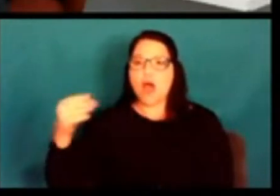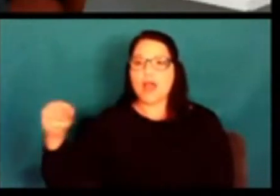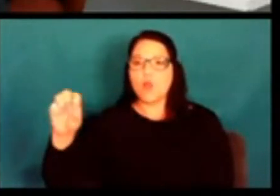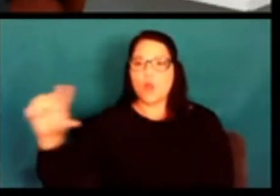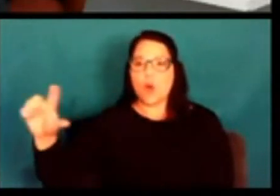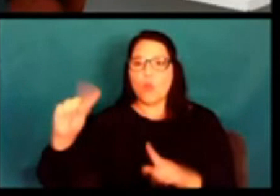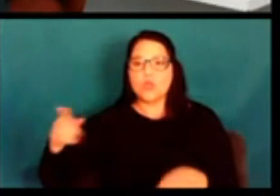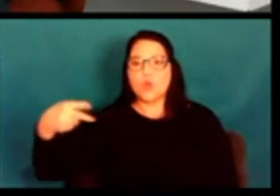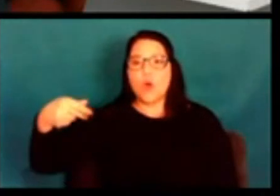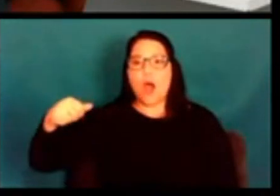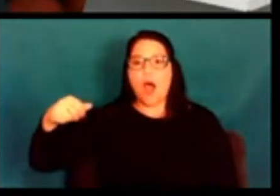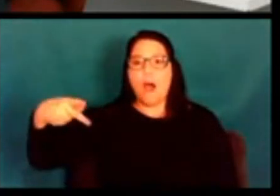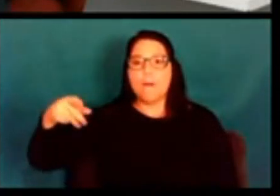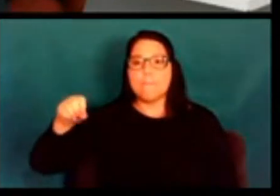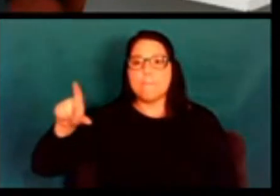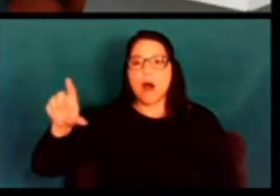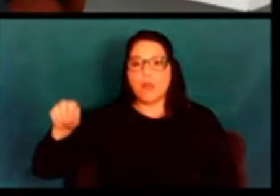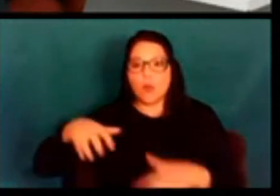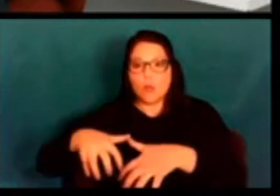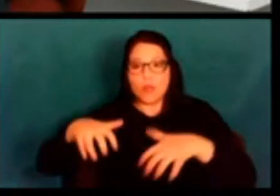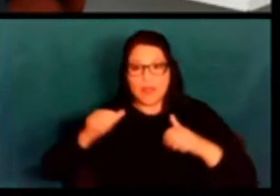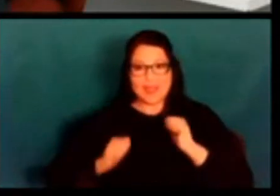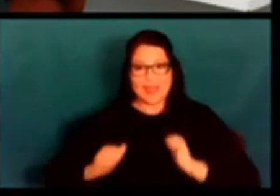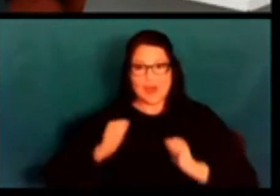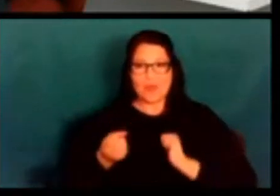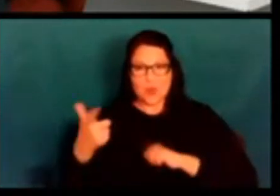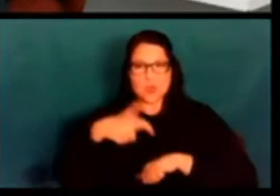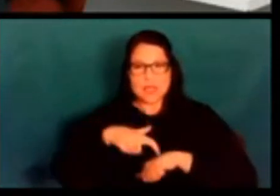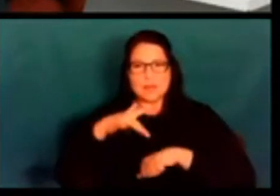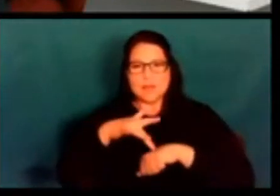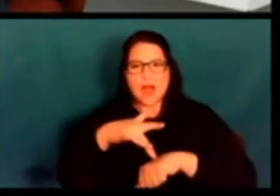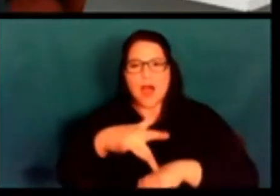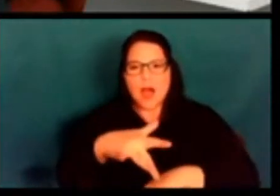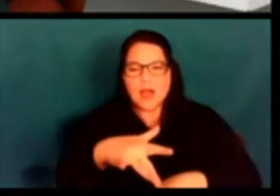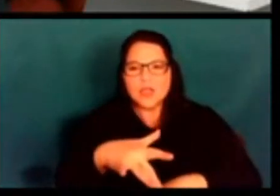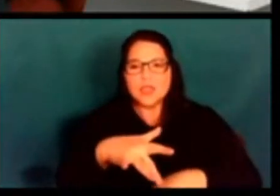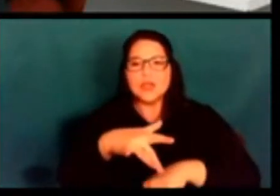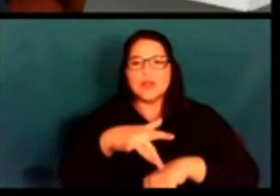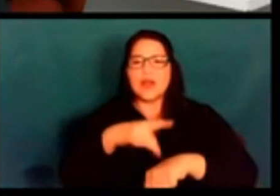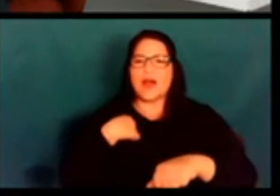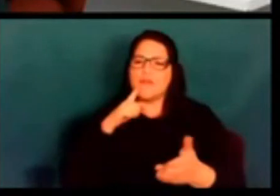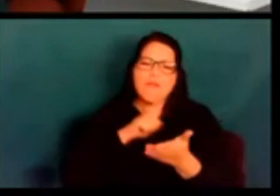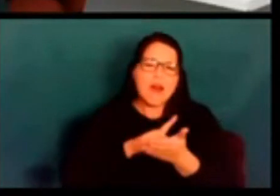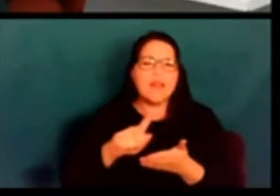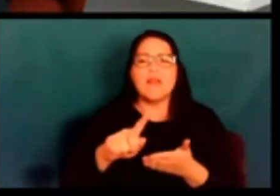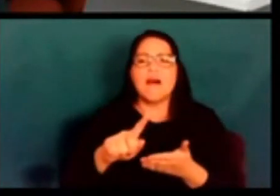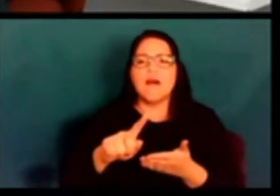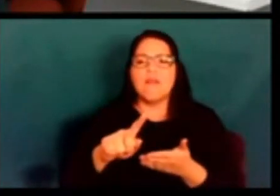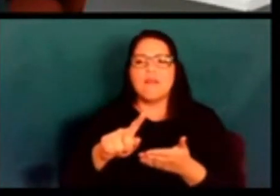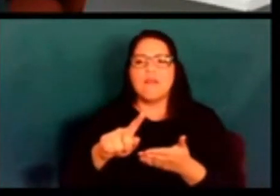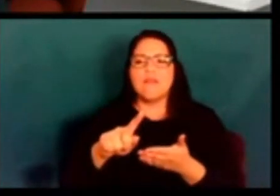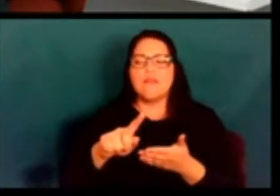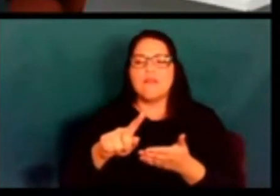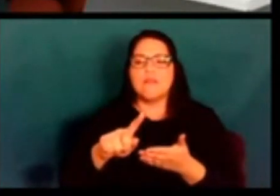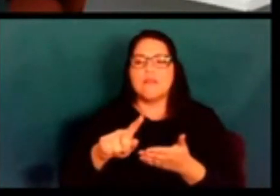Apollo. I went to the Apollo a couple of times. I saw Frank Lyman. I fell in love with,